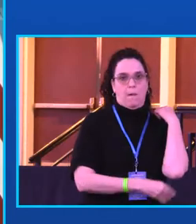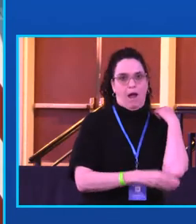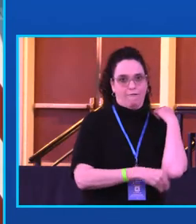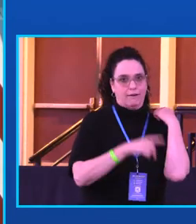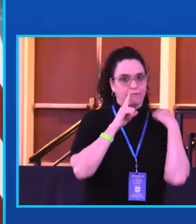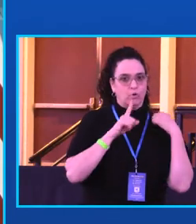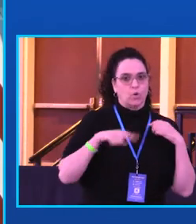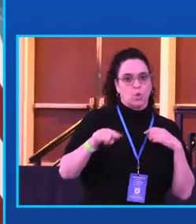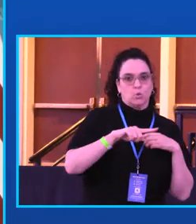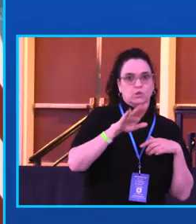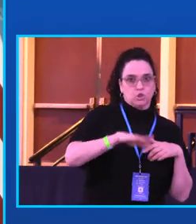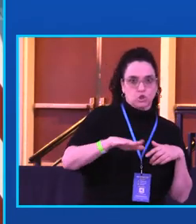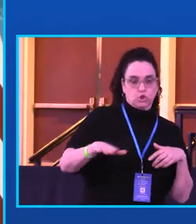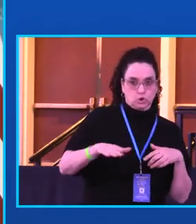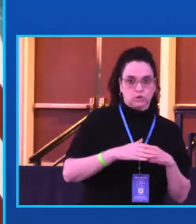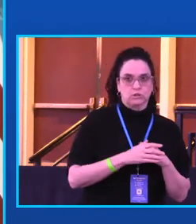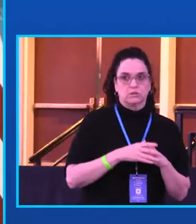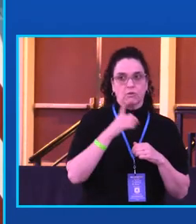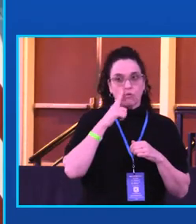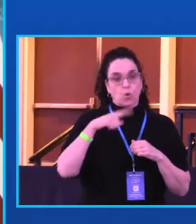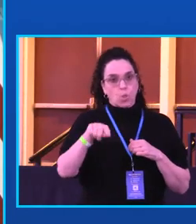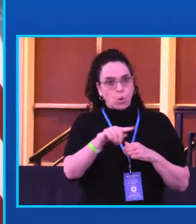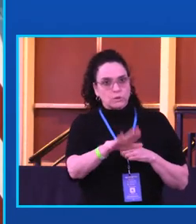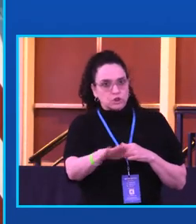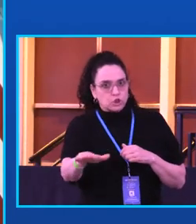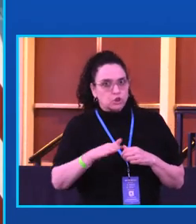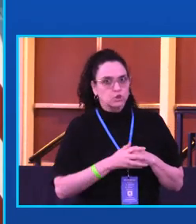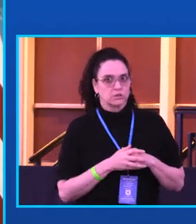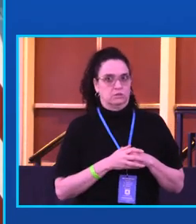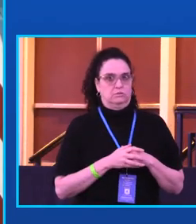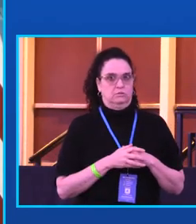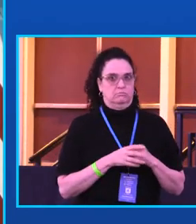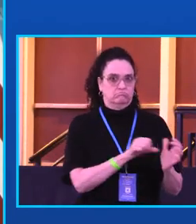children. The children.